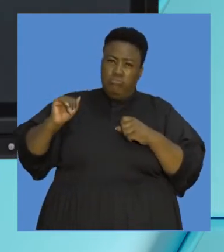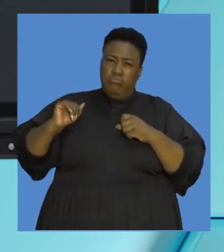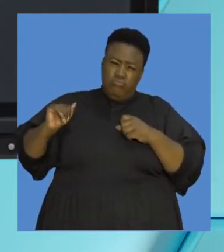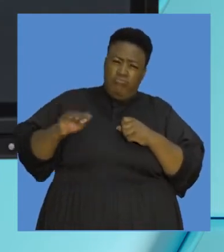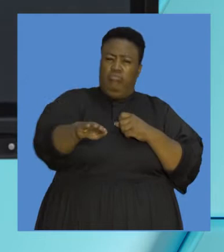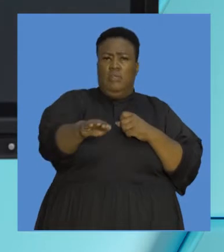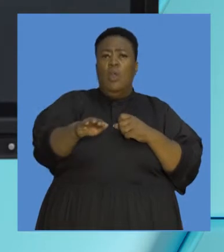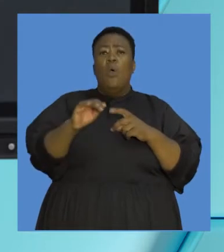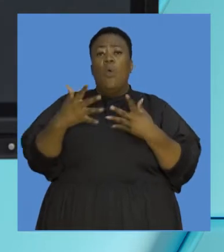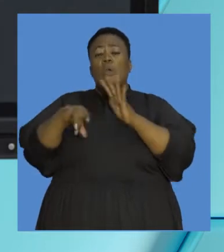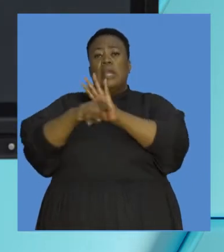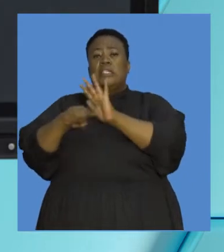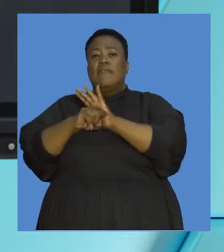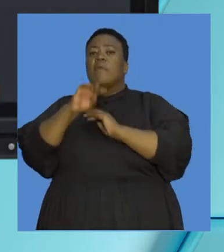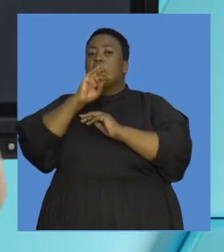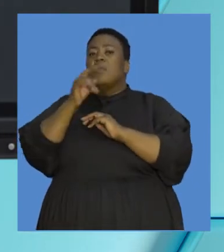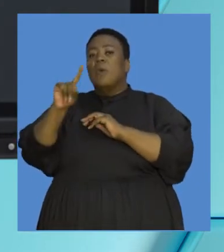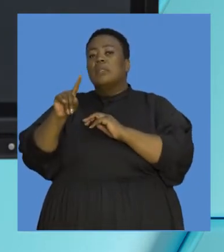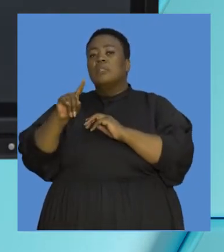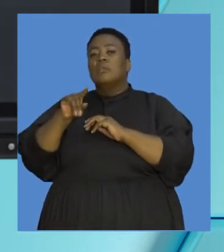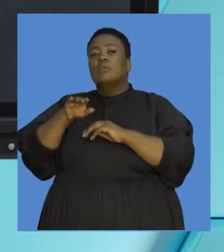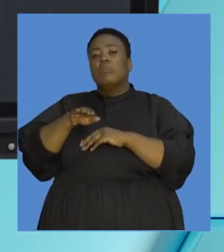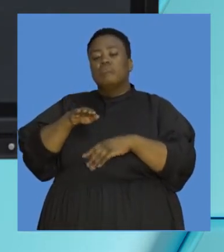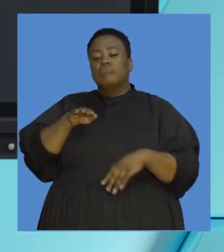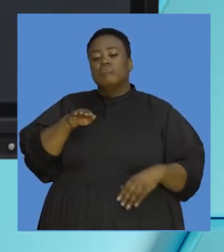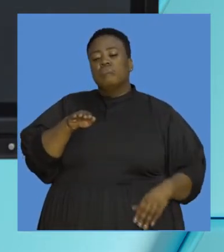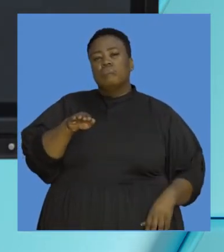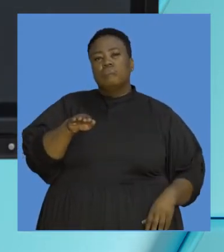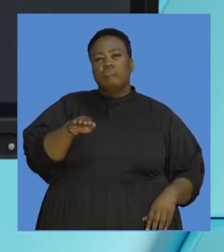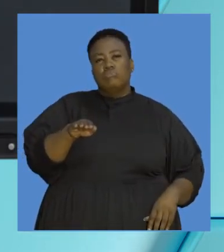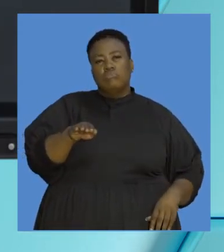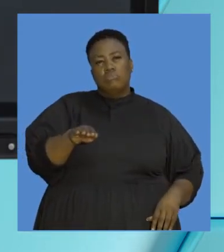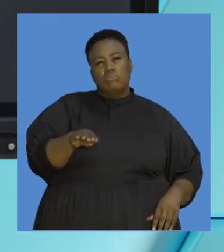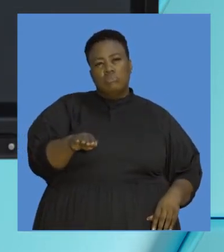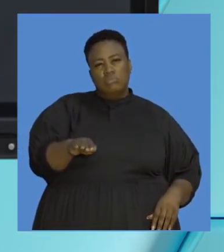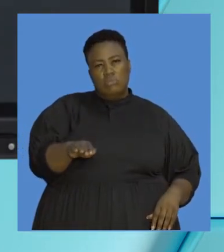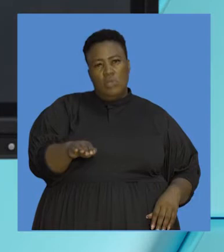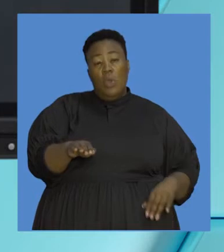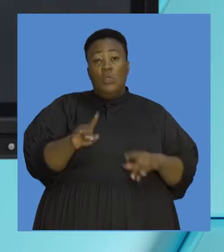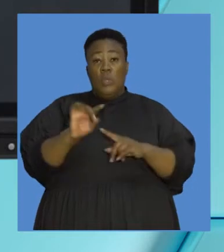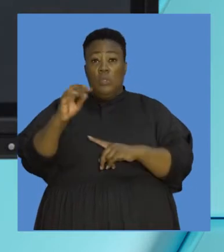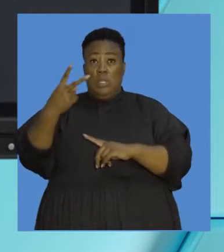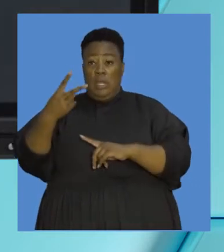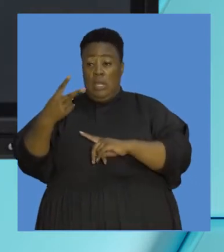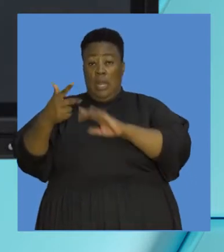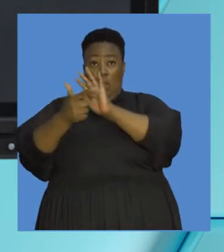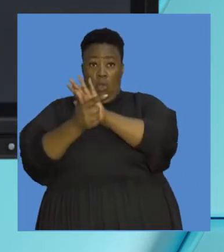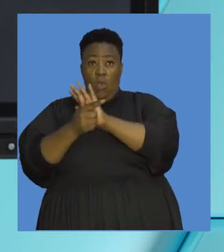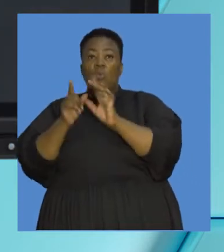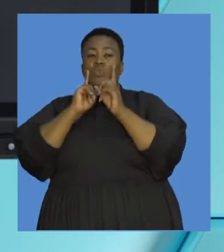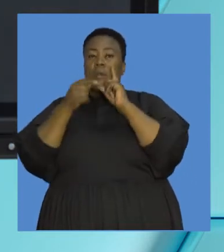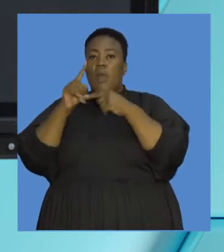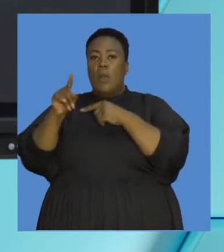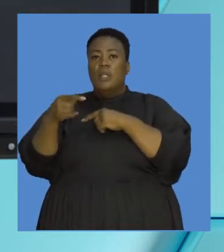negative acceleration, which means it's getting slower. And when we get to Newton's second law, we're going to talk about the direction,